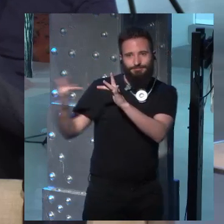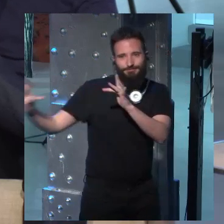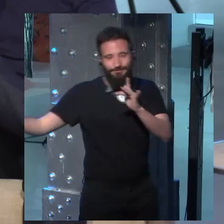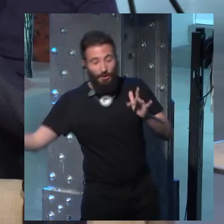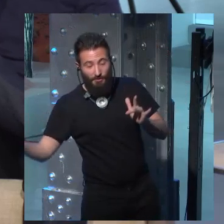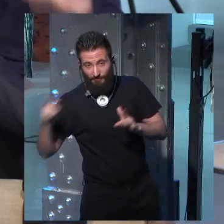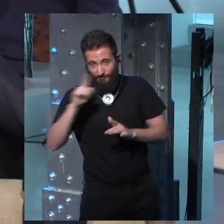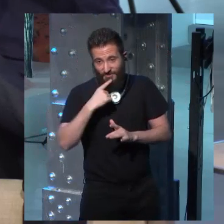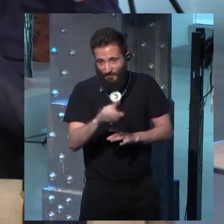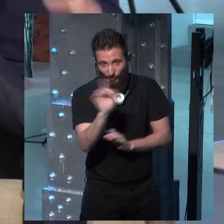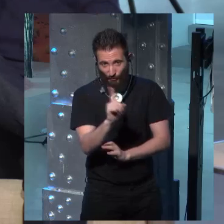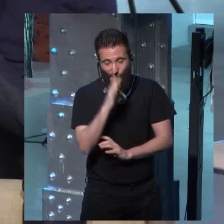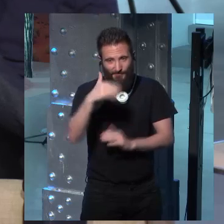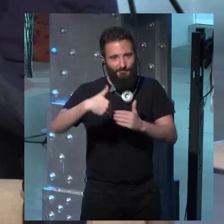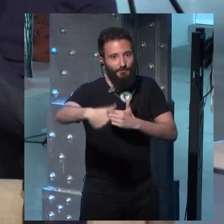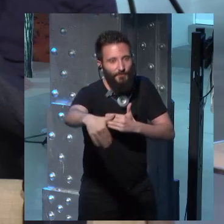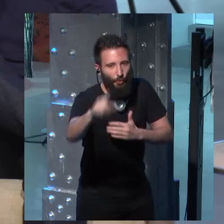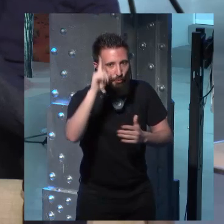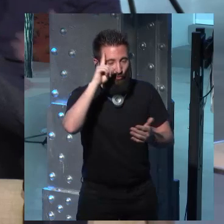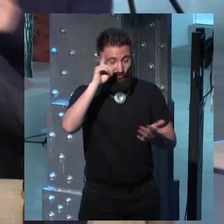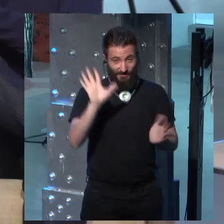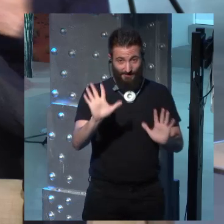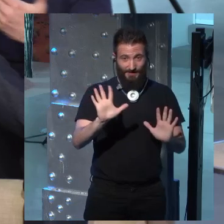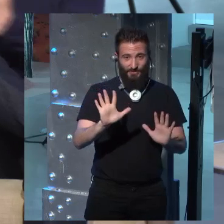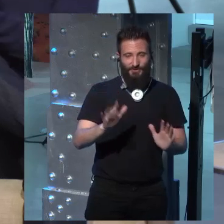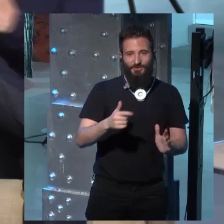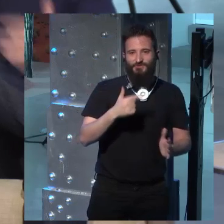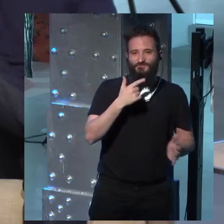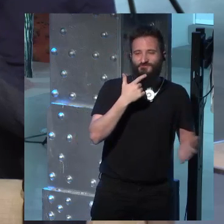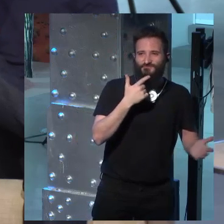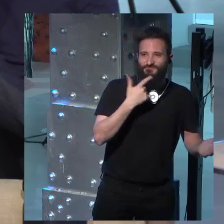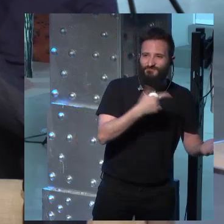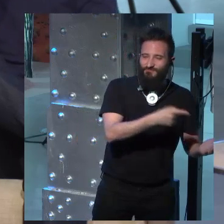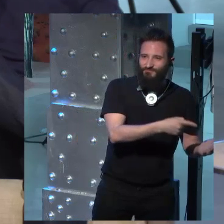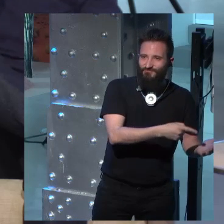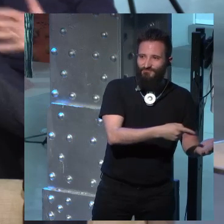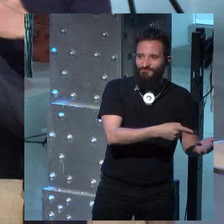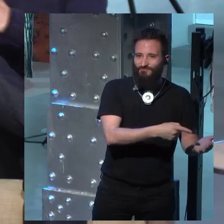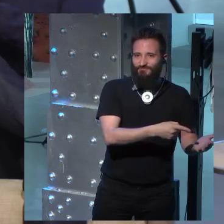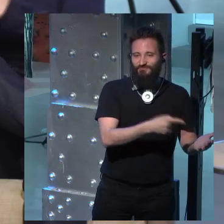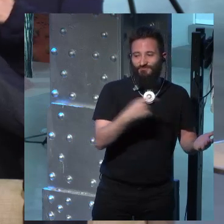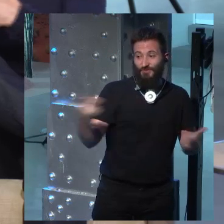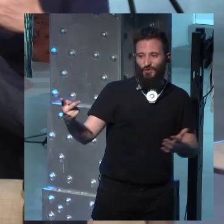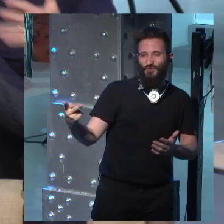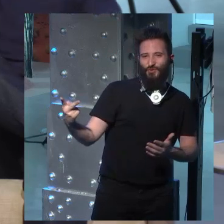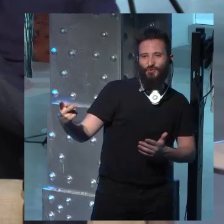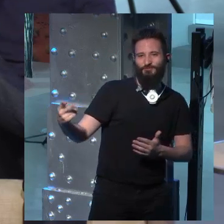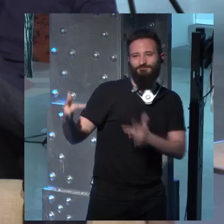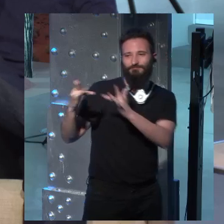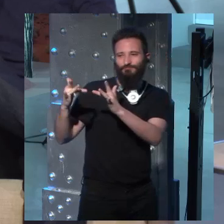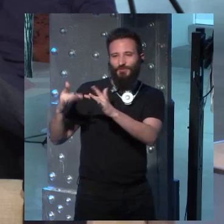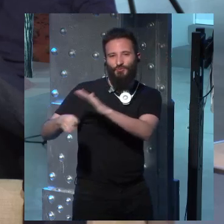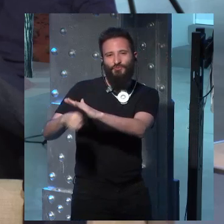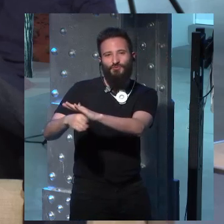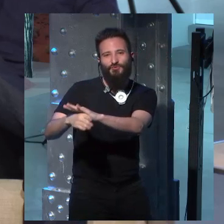but if you're thinking about why would they have these two get along so well, acknowledging their own